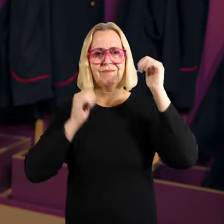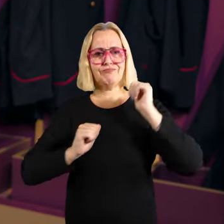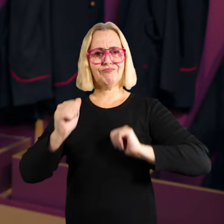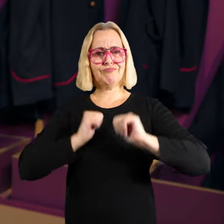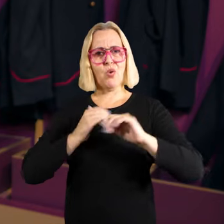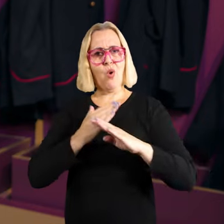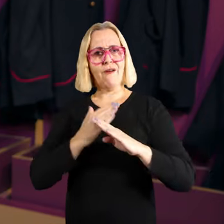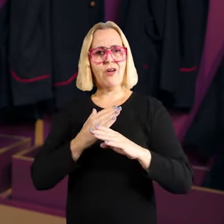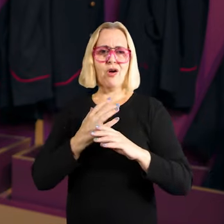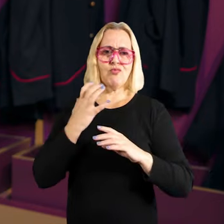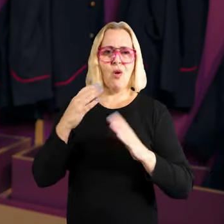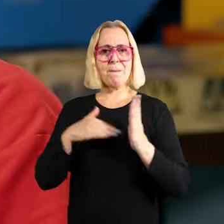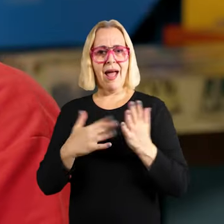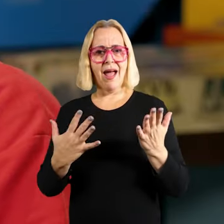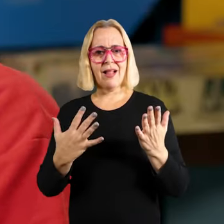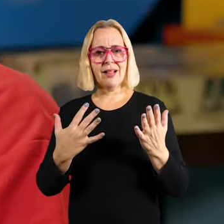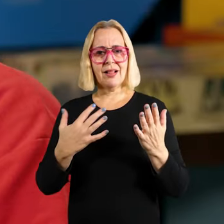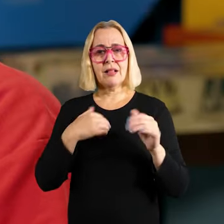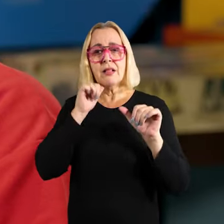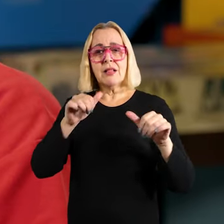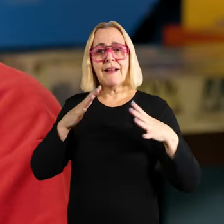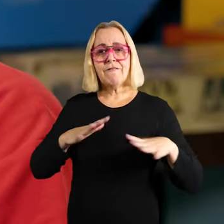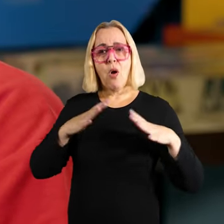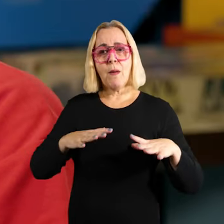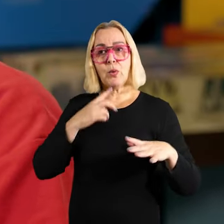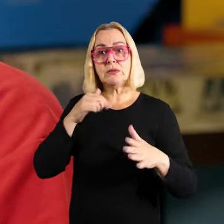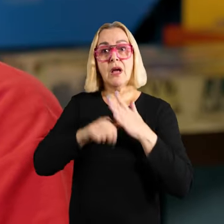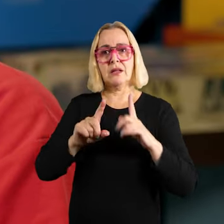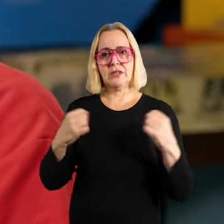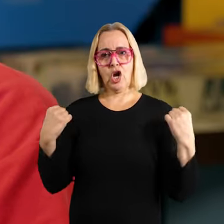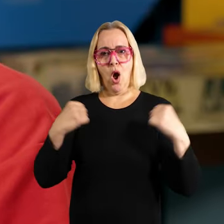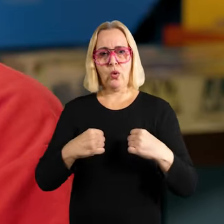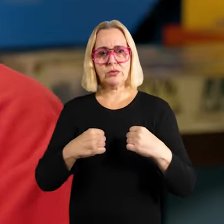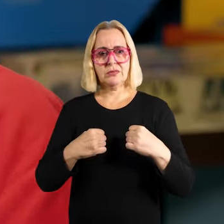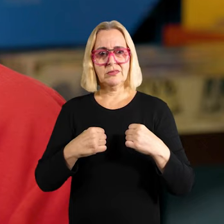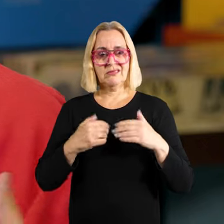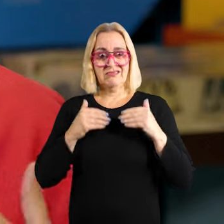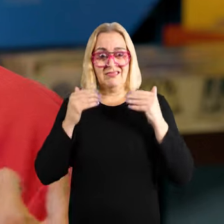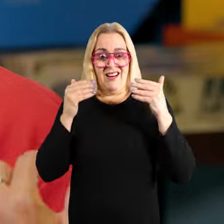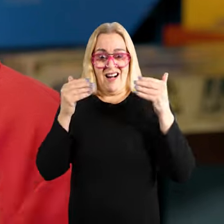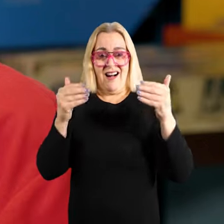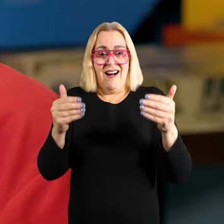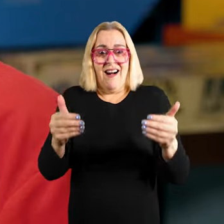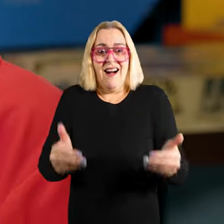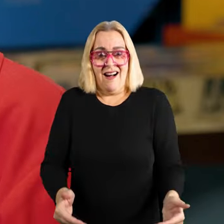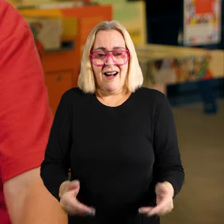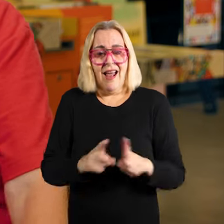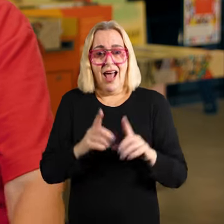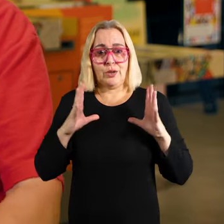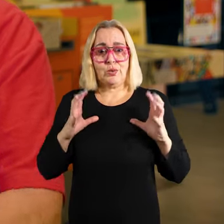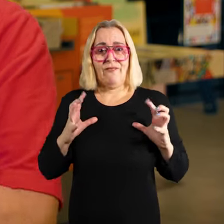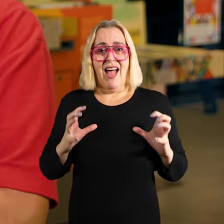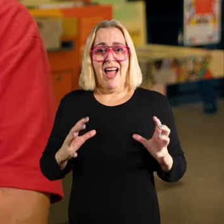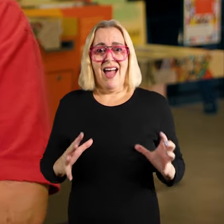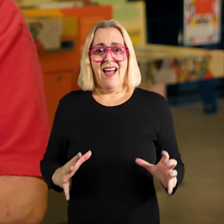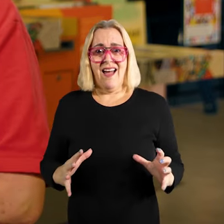work for Royal Mail still. I think the favourite bit of uniform ever since I started was like a coat. It used to come